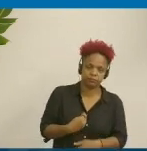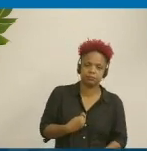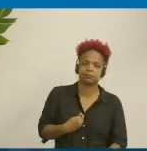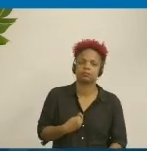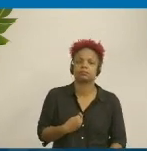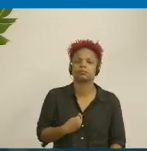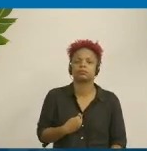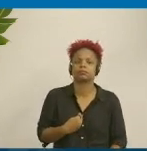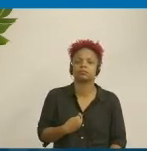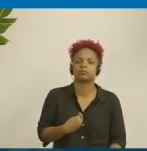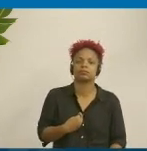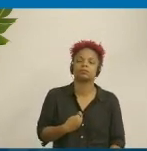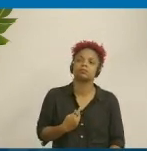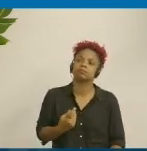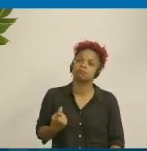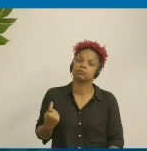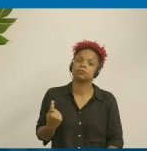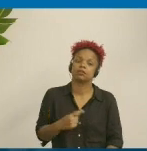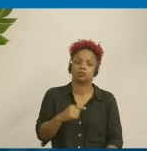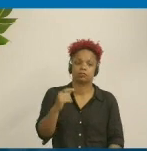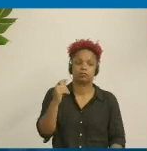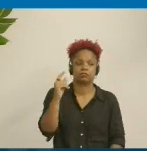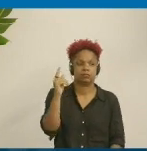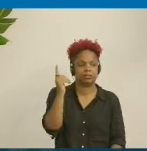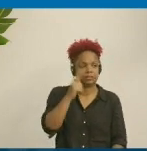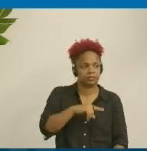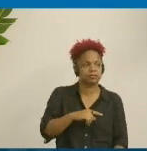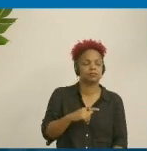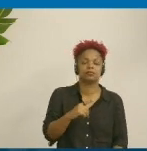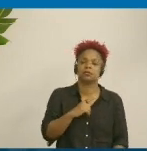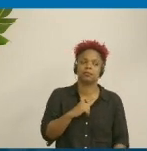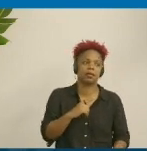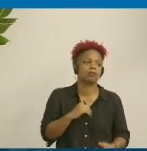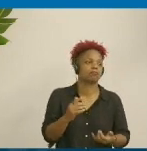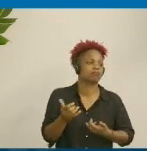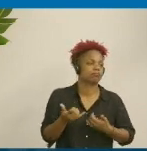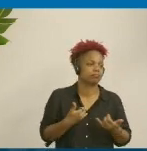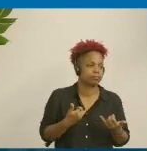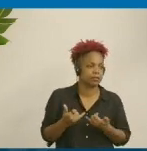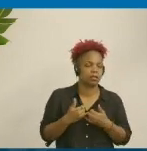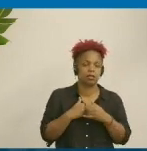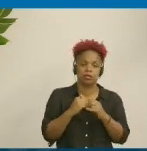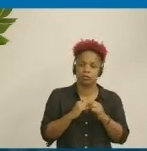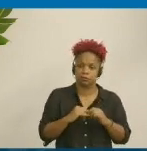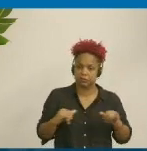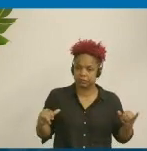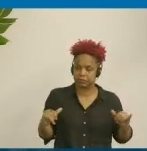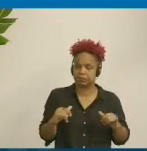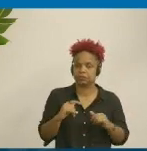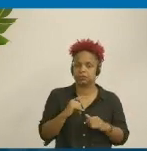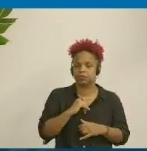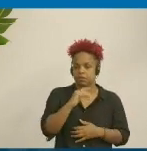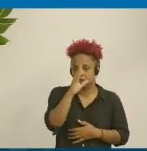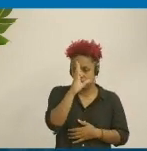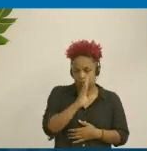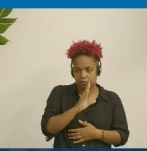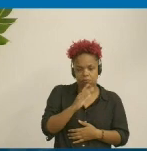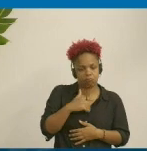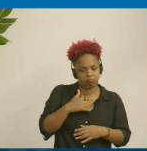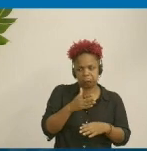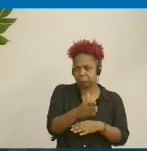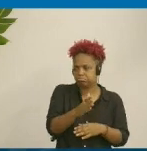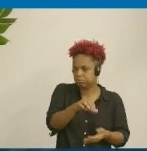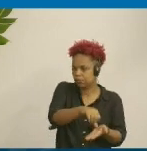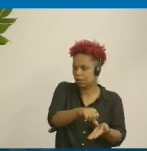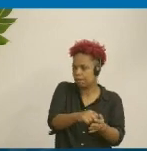and that we're going to treat them very well with respect and dignity. And then during the clinic, we provide